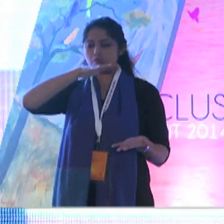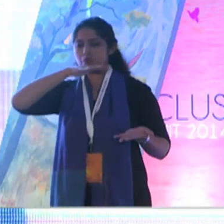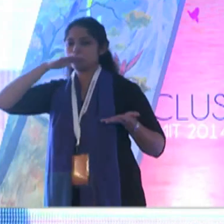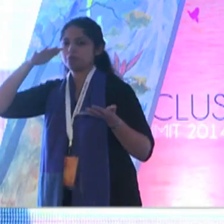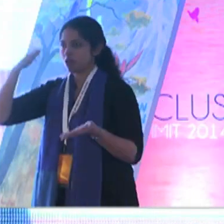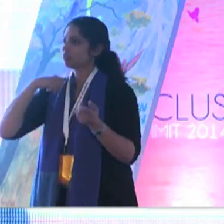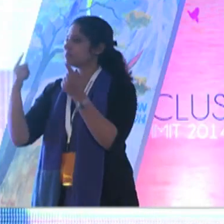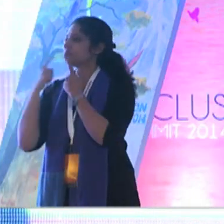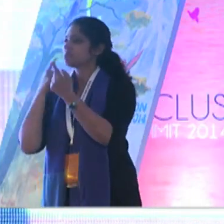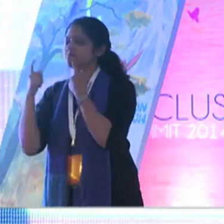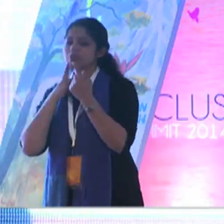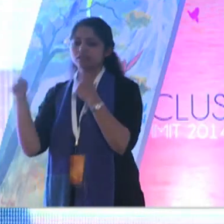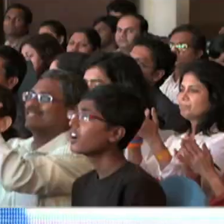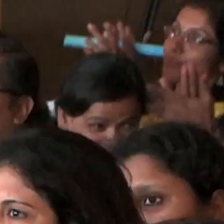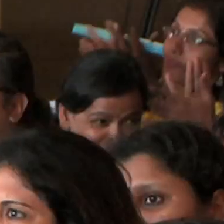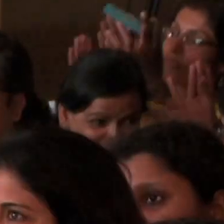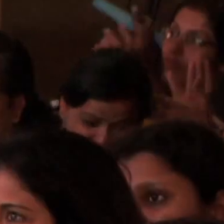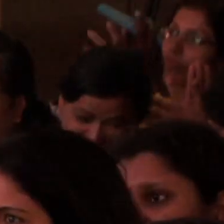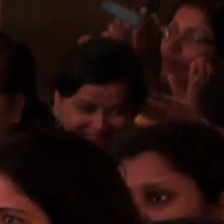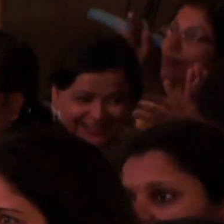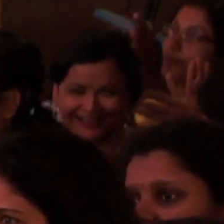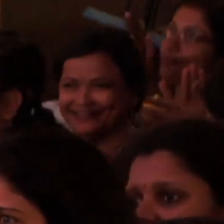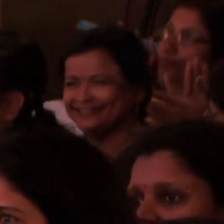on your behalf. Thank you very much. Thank you.